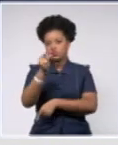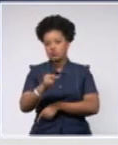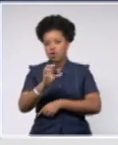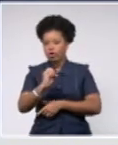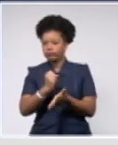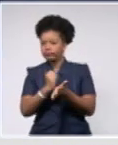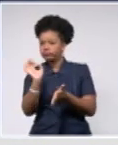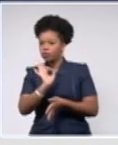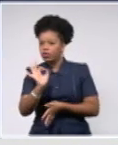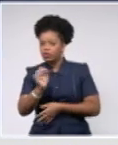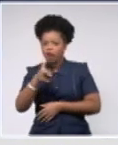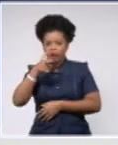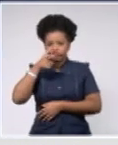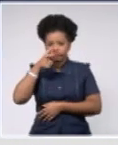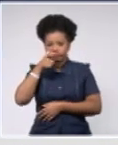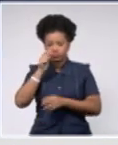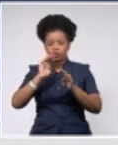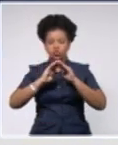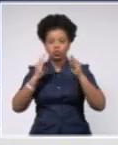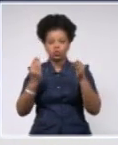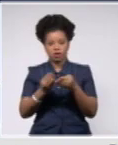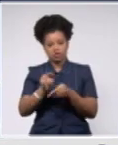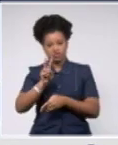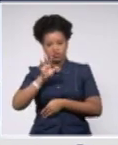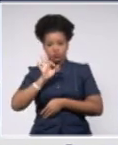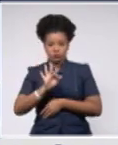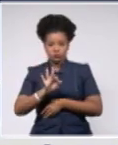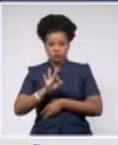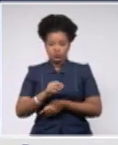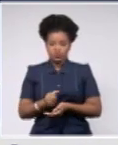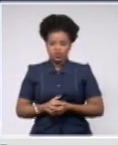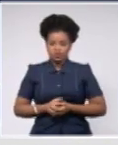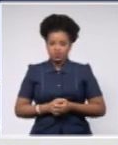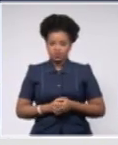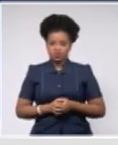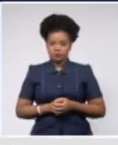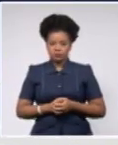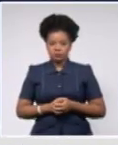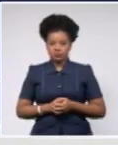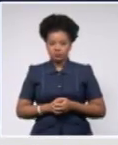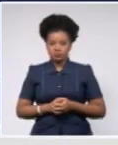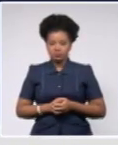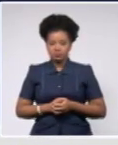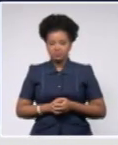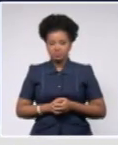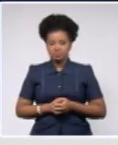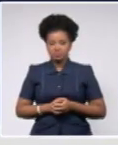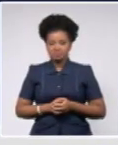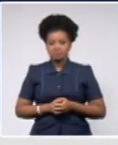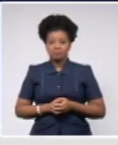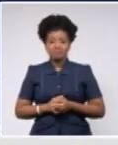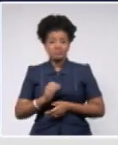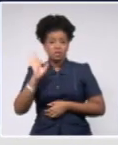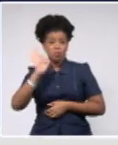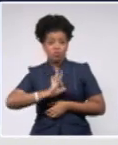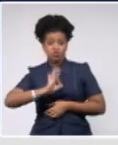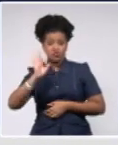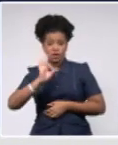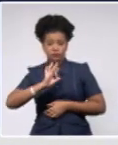important piece of information of interest to the population is that all 50 people diagnosed